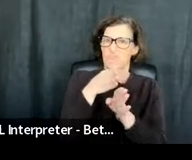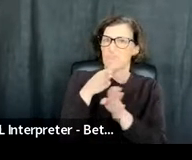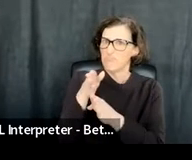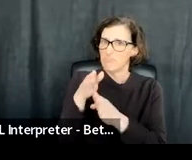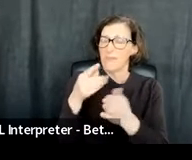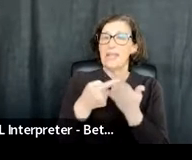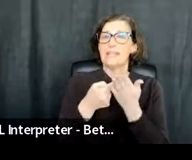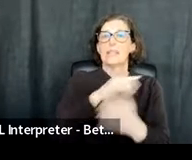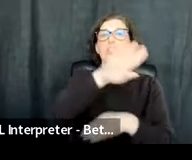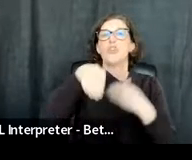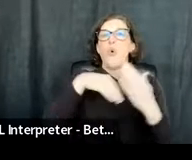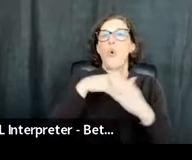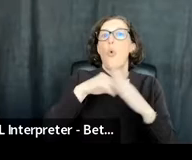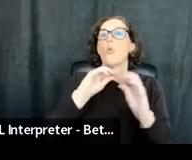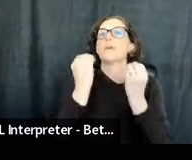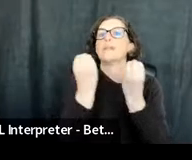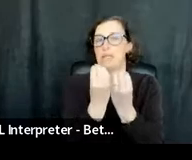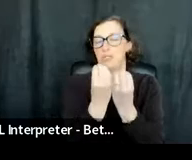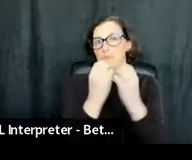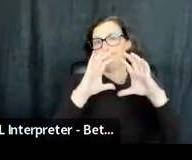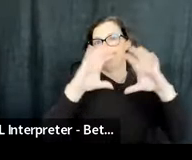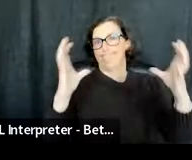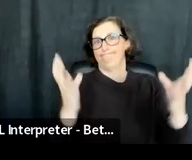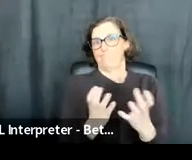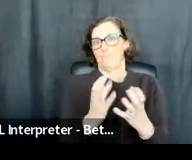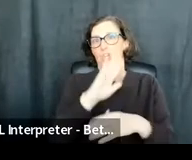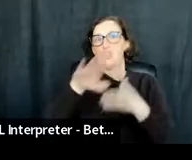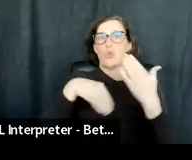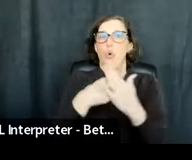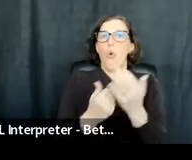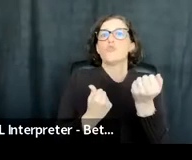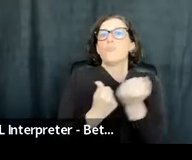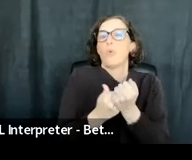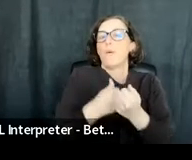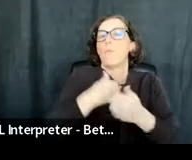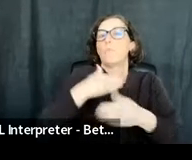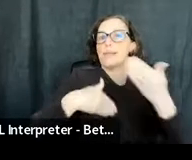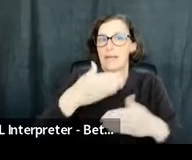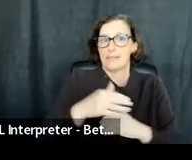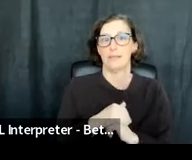whole organization. So the whole support process, and the AT